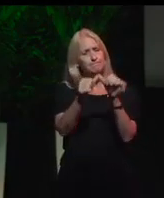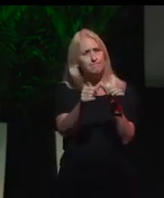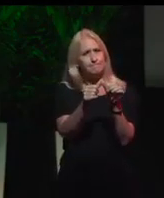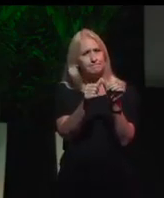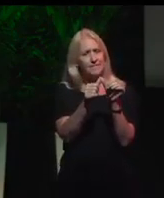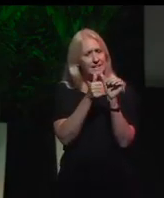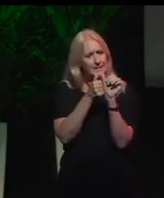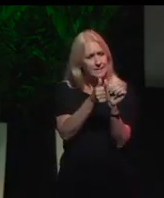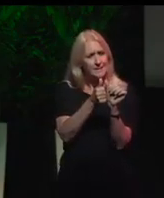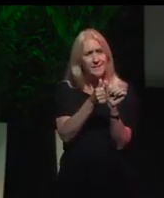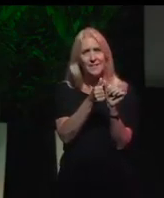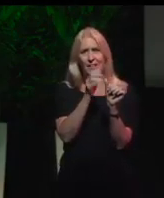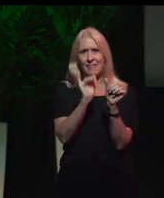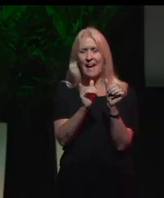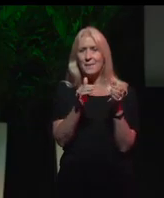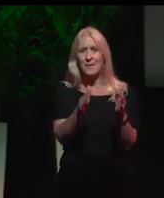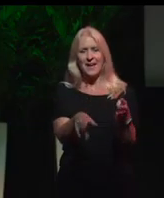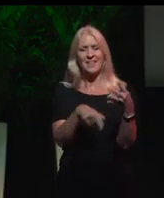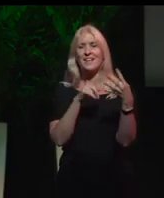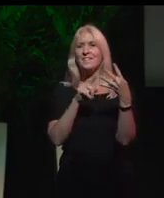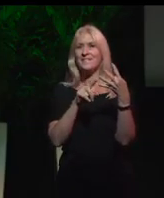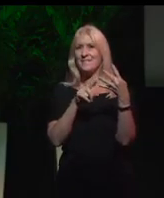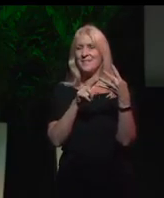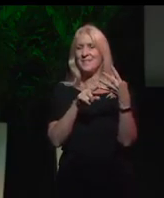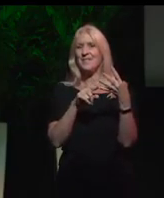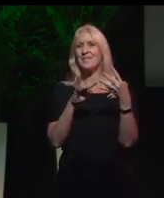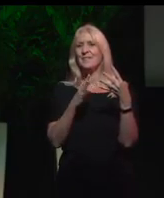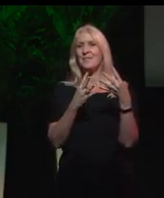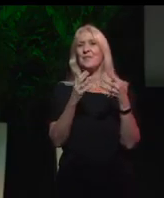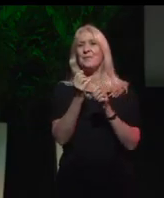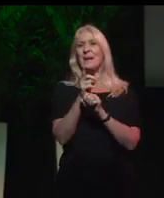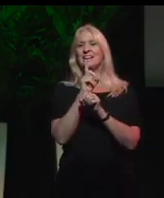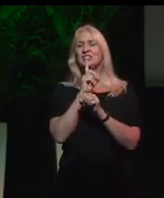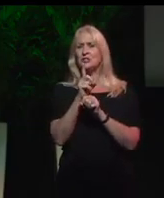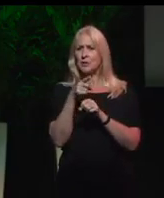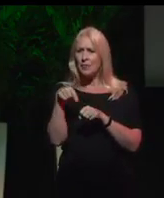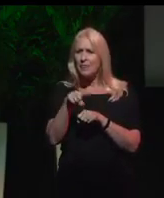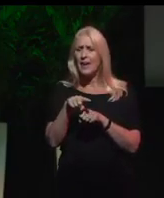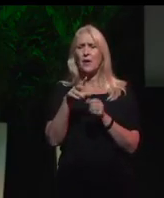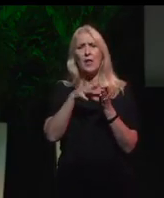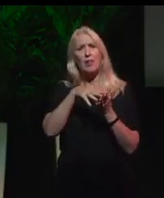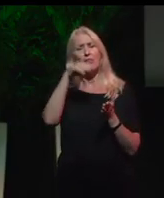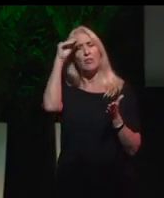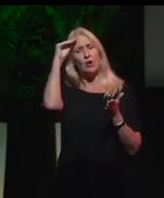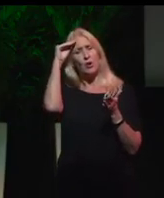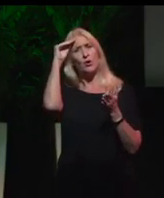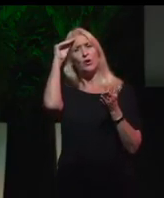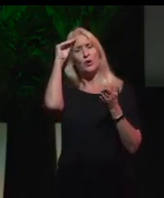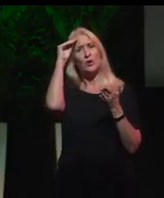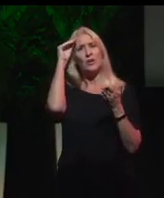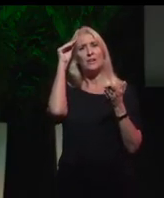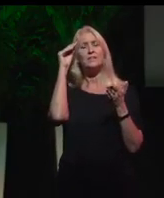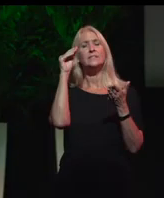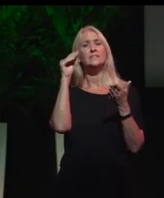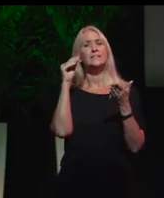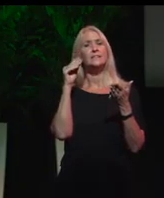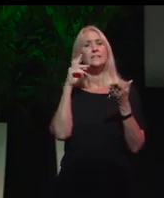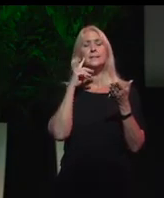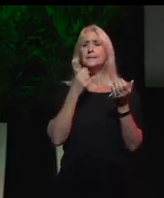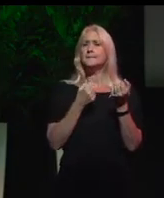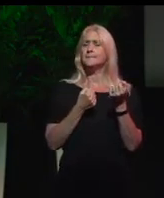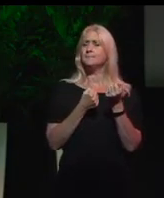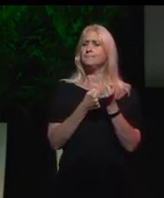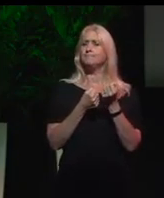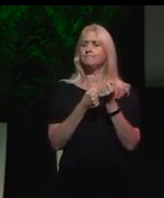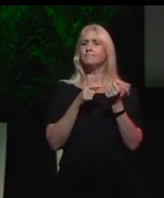And the fourth, ensuring that they are learning. Undergirding this organizational